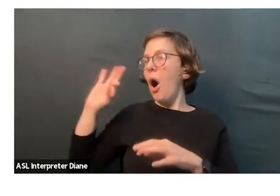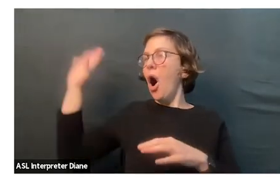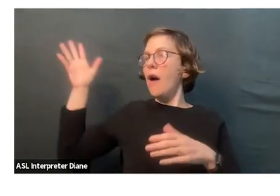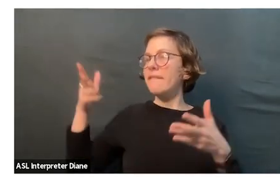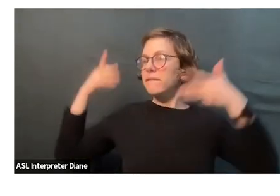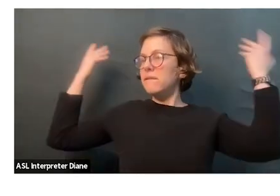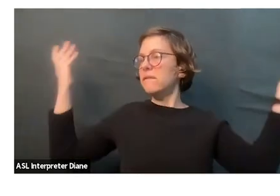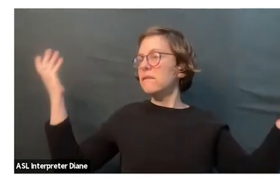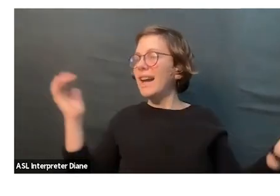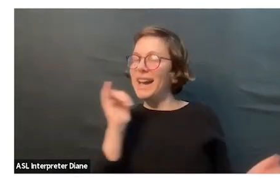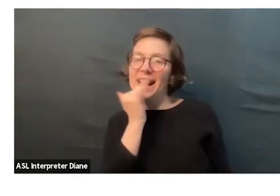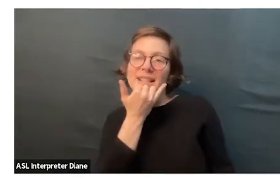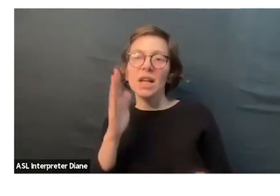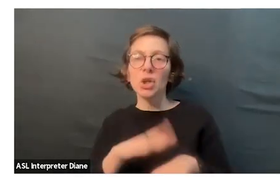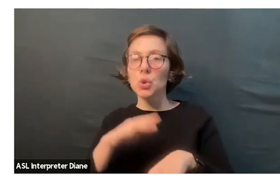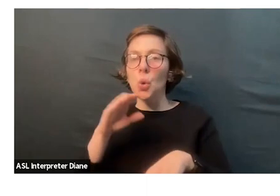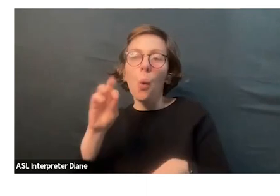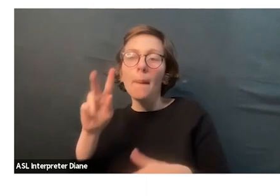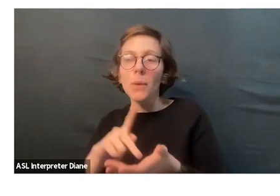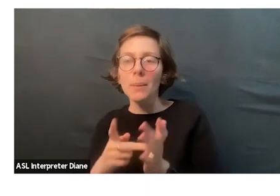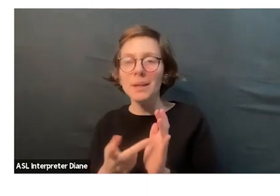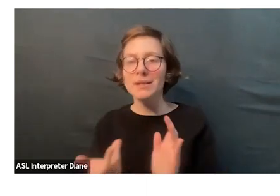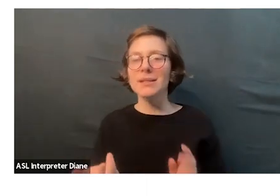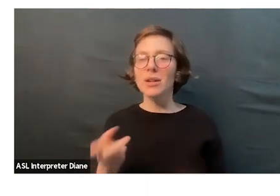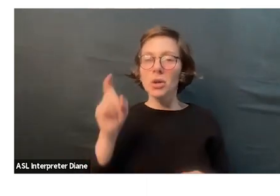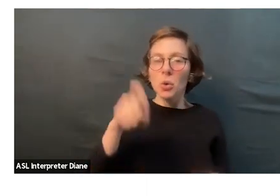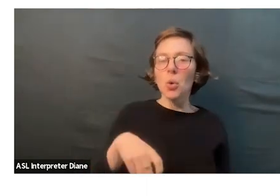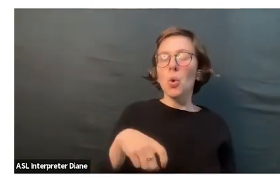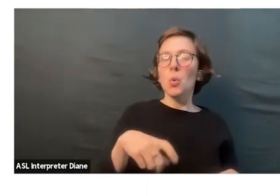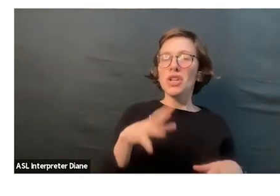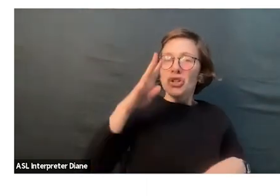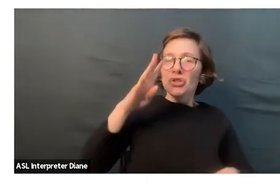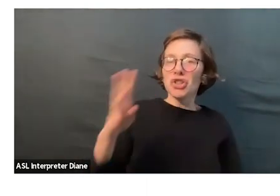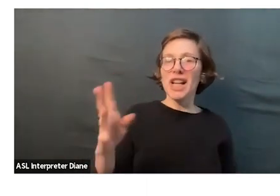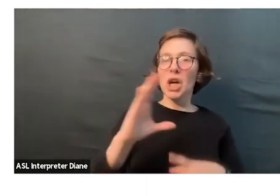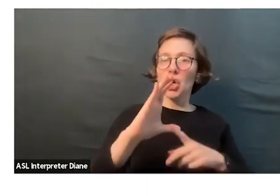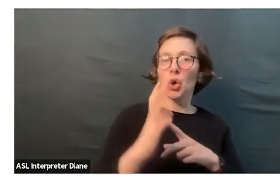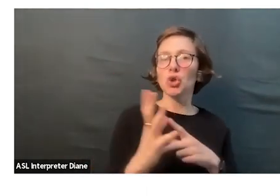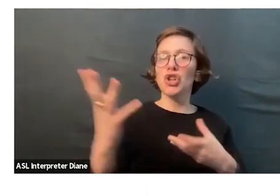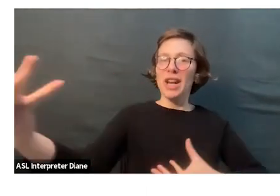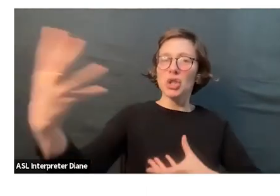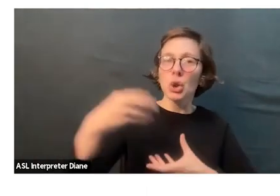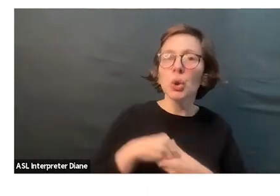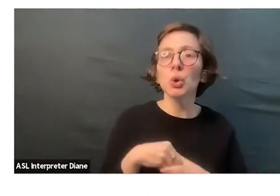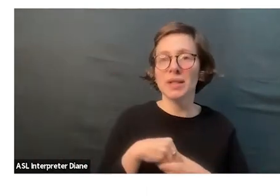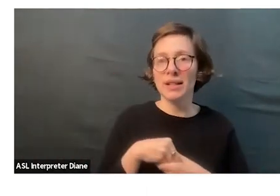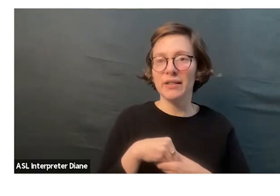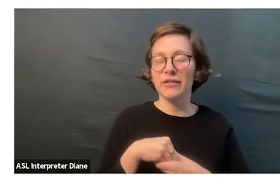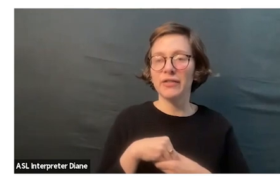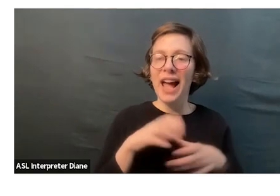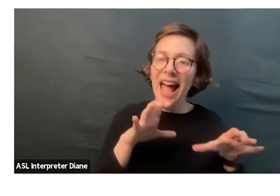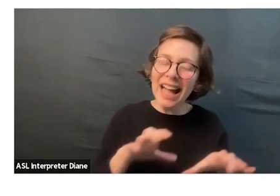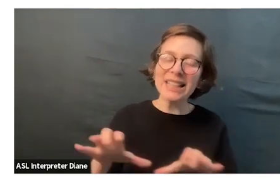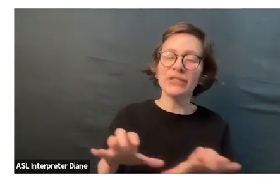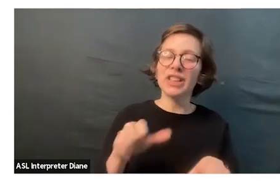Thank you for that. Thank you for adding that. Next question is, how does decriminalizing parallel to abolition? And someone